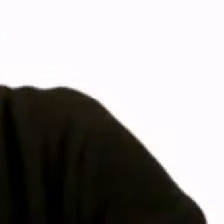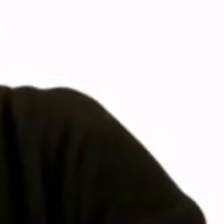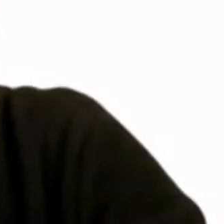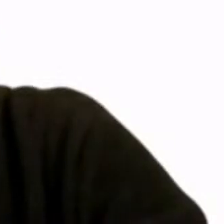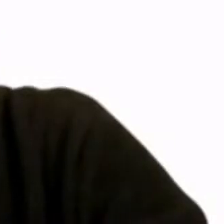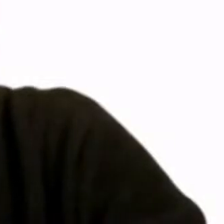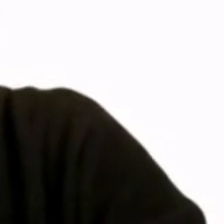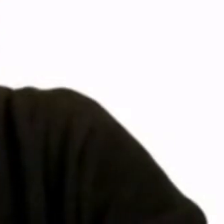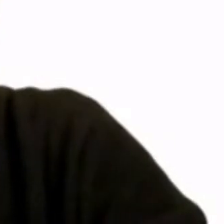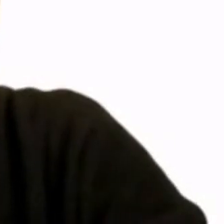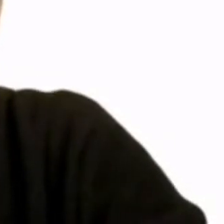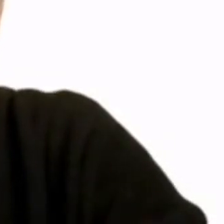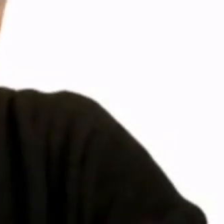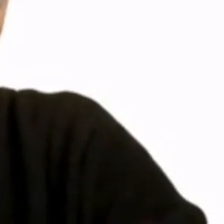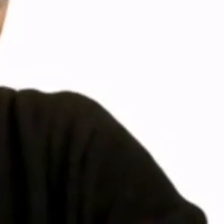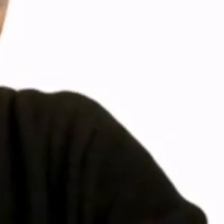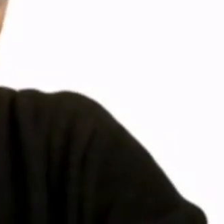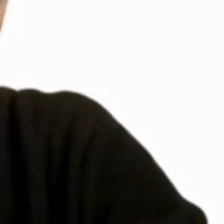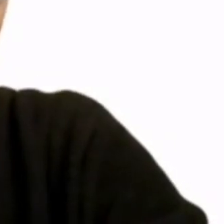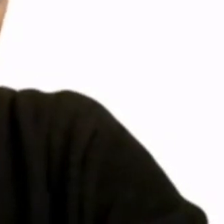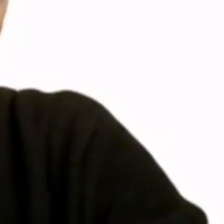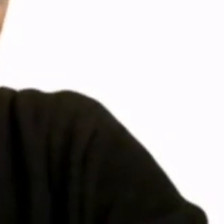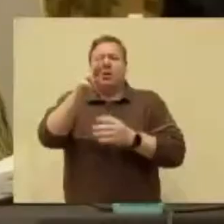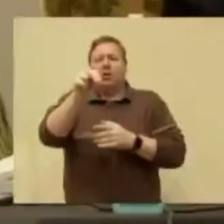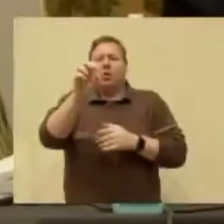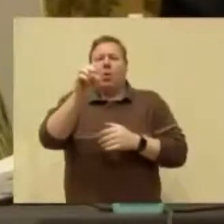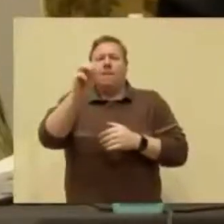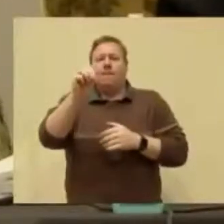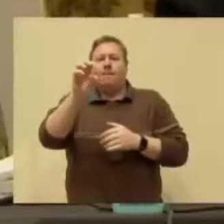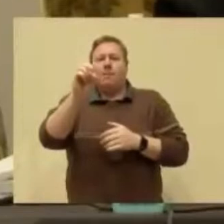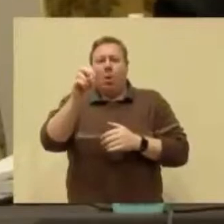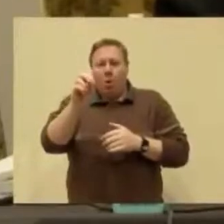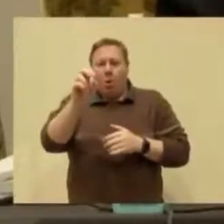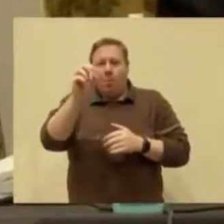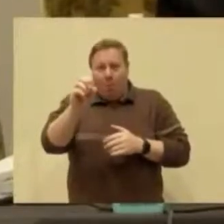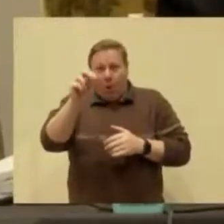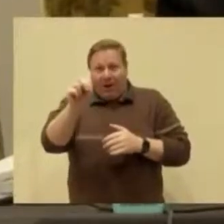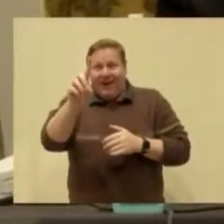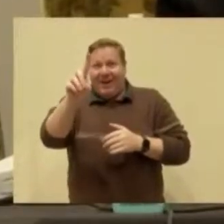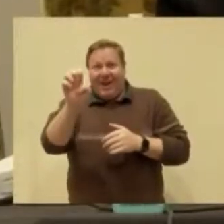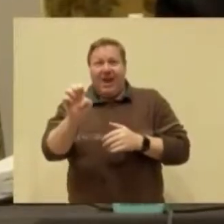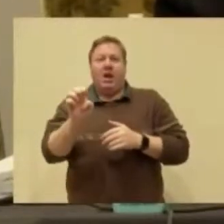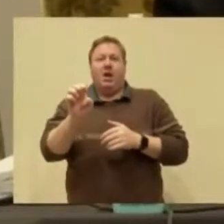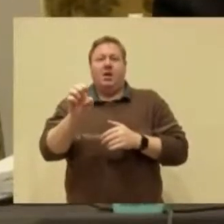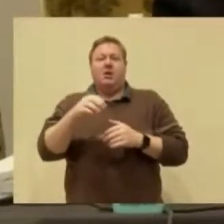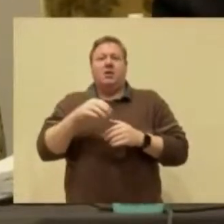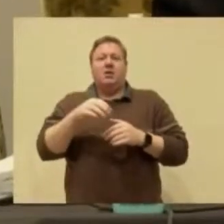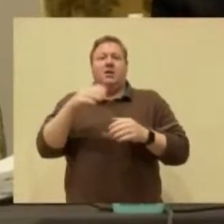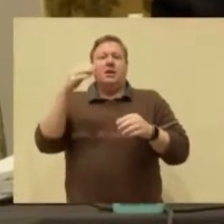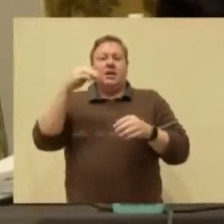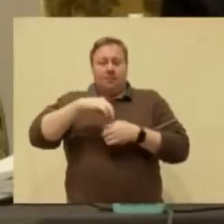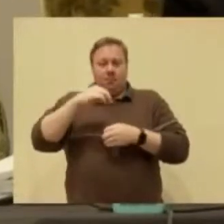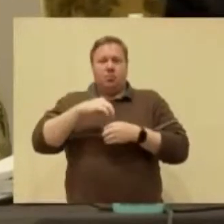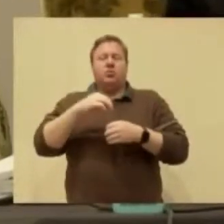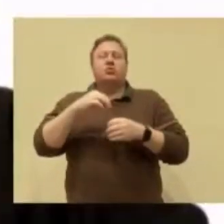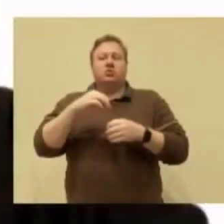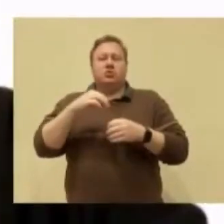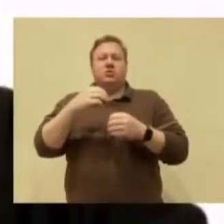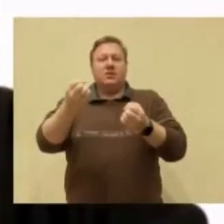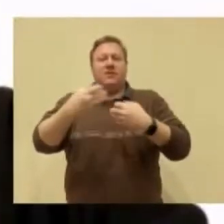good morning and on monday we will give over to you to make your input thank you and welcome